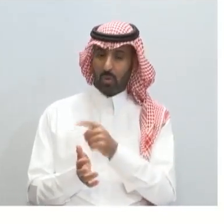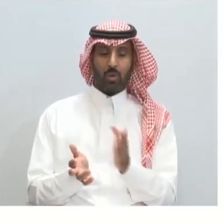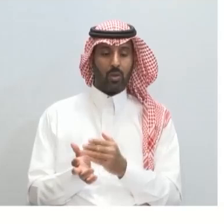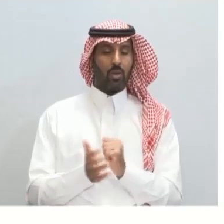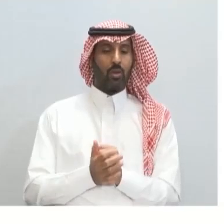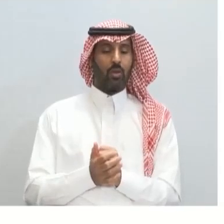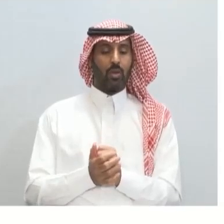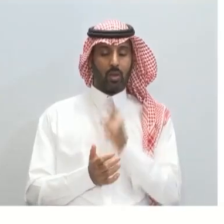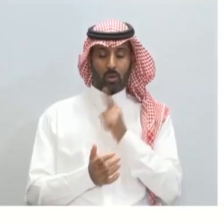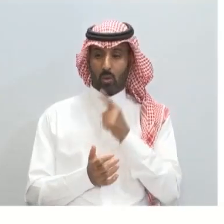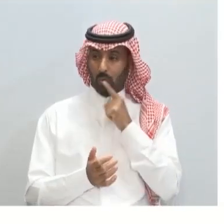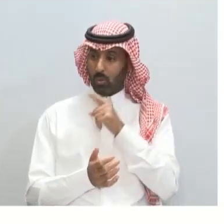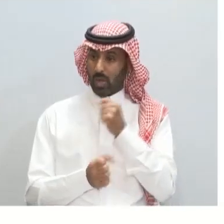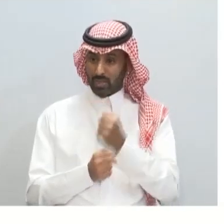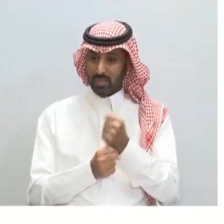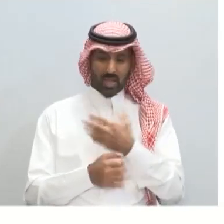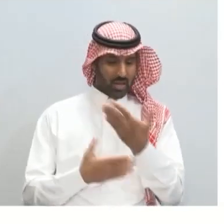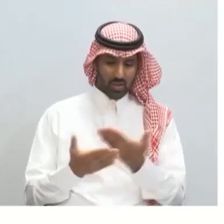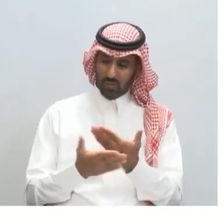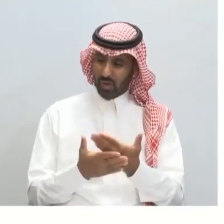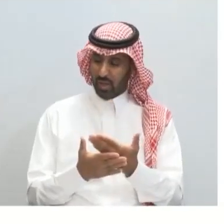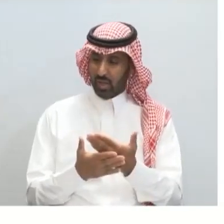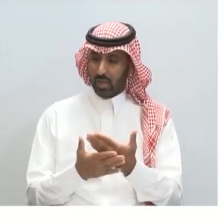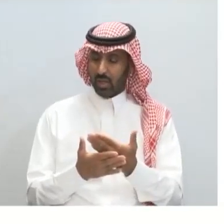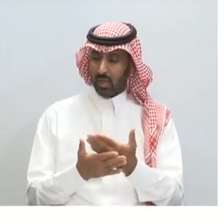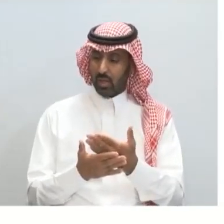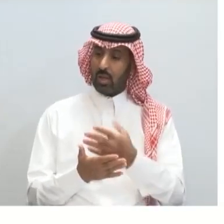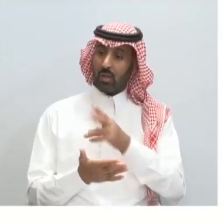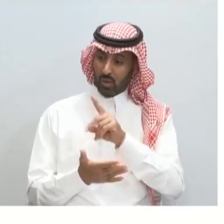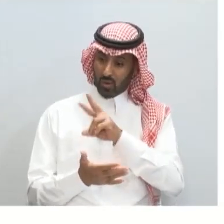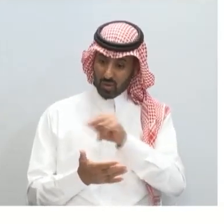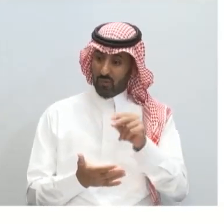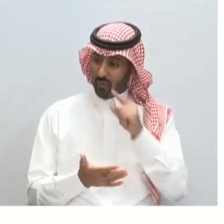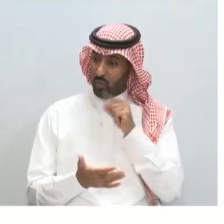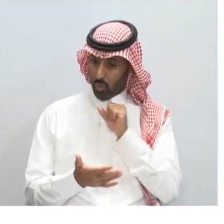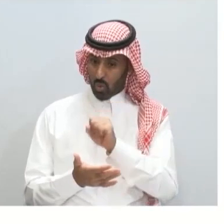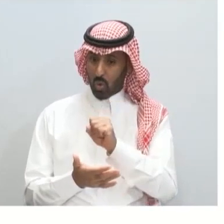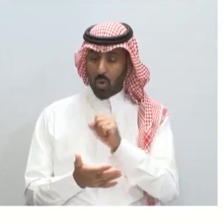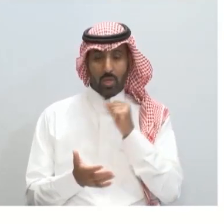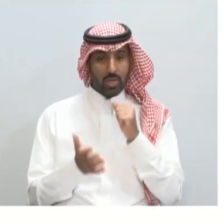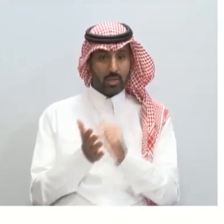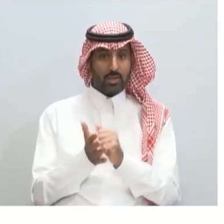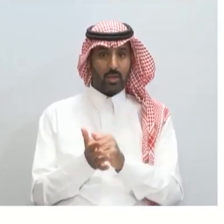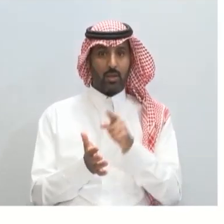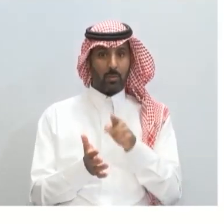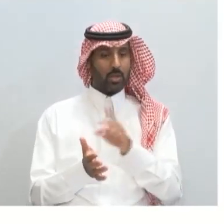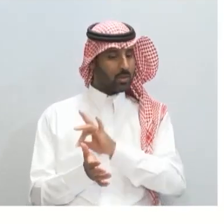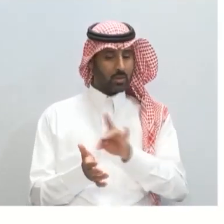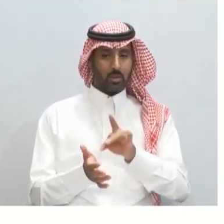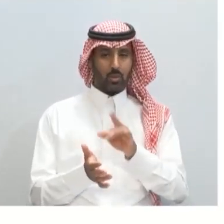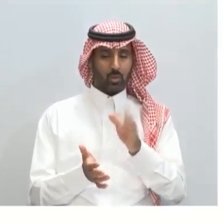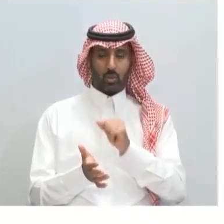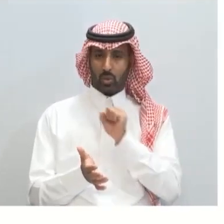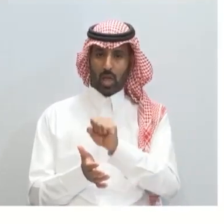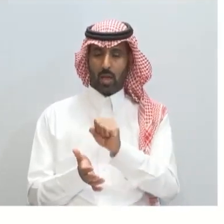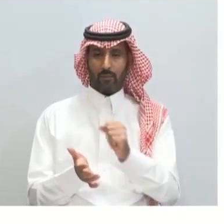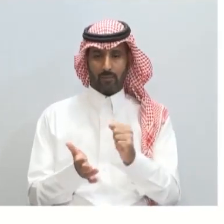very good you are behaving as you as if you owned the house but you don't own it you just